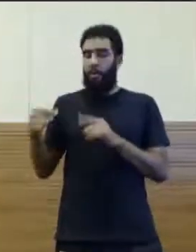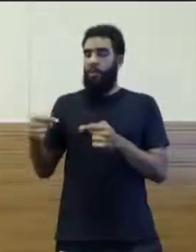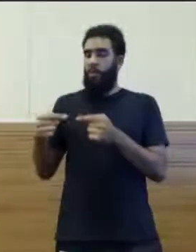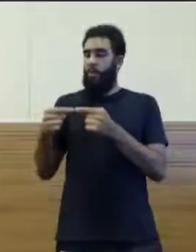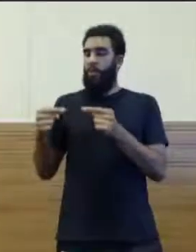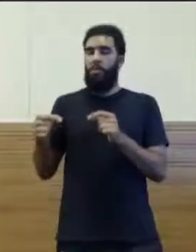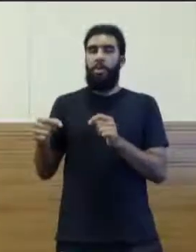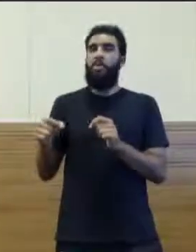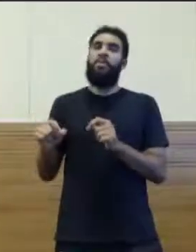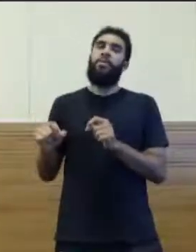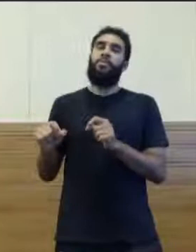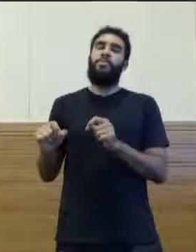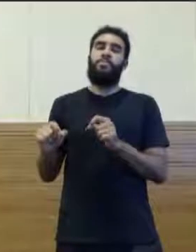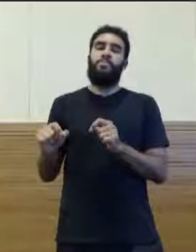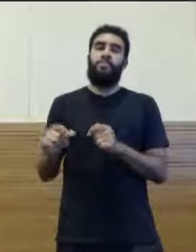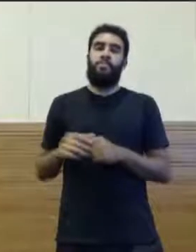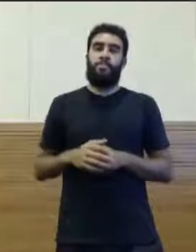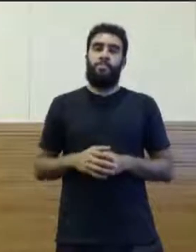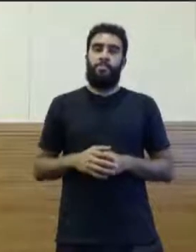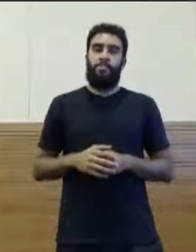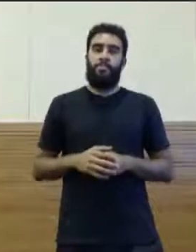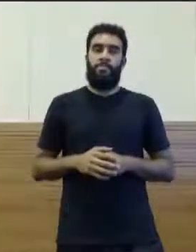proposals